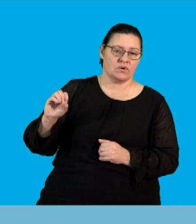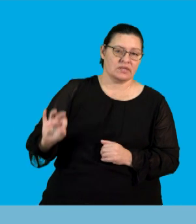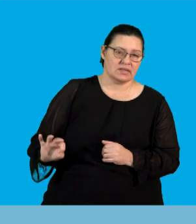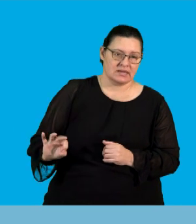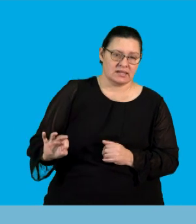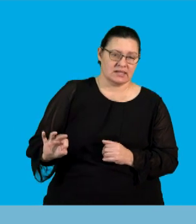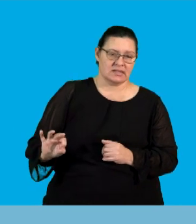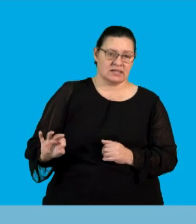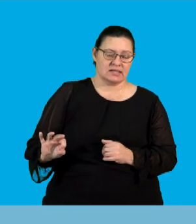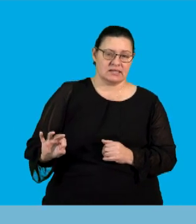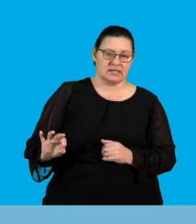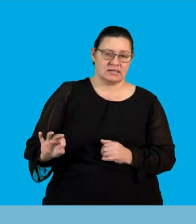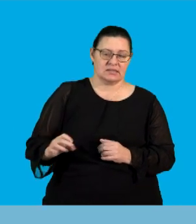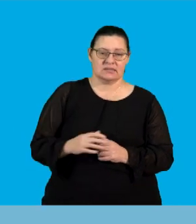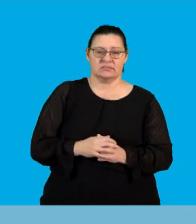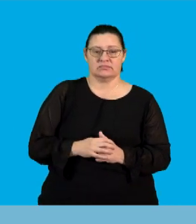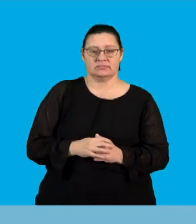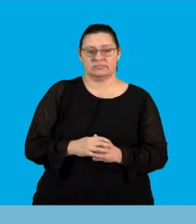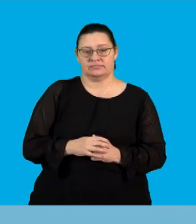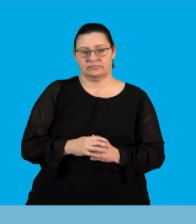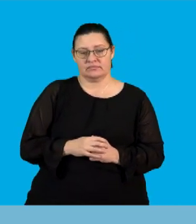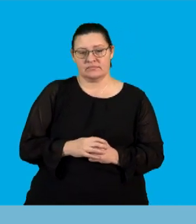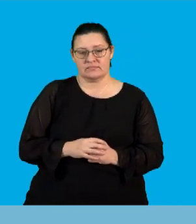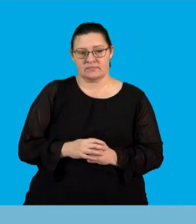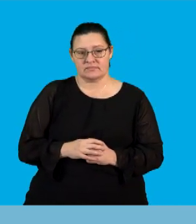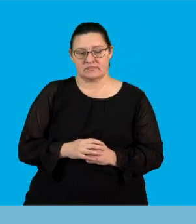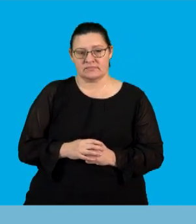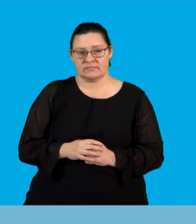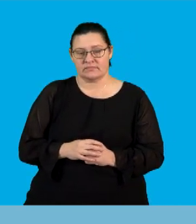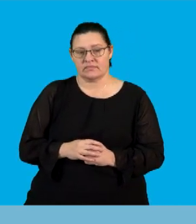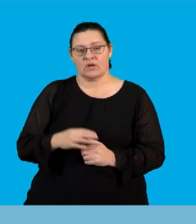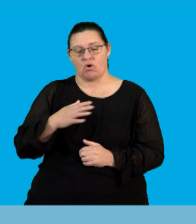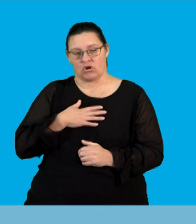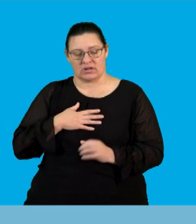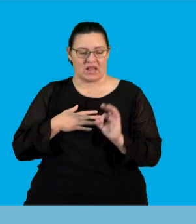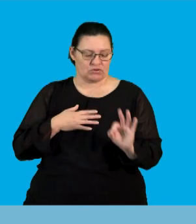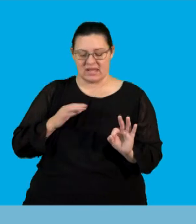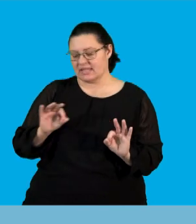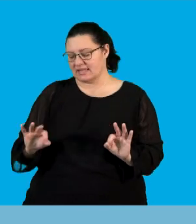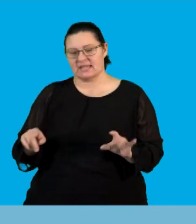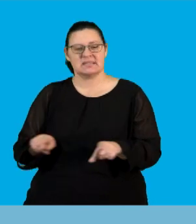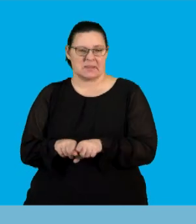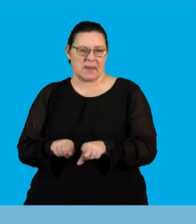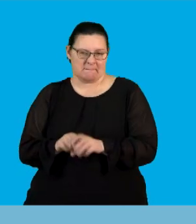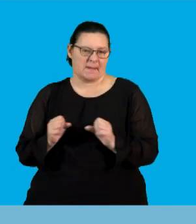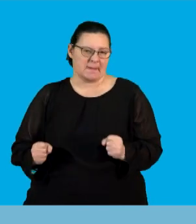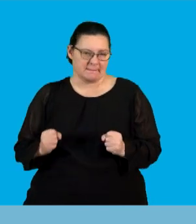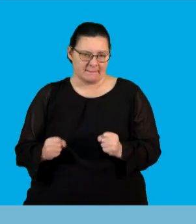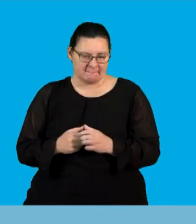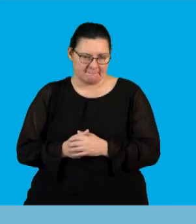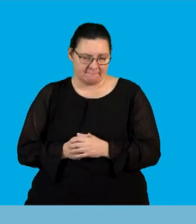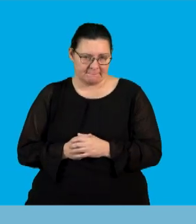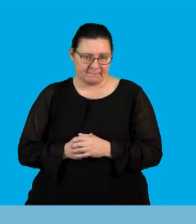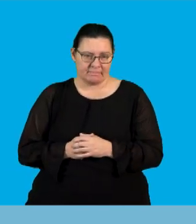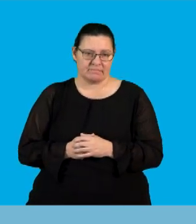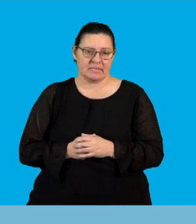have 3 oxygen because of that subscript 3. And then we also still have 3 oxygens because of that subscript 3